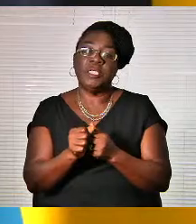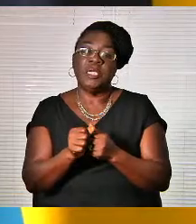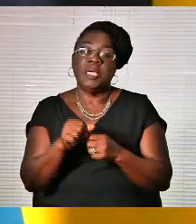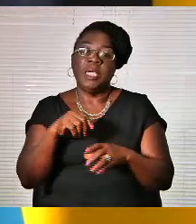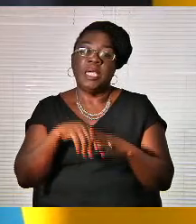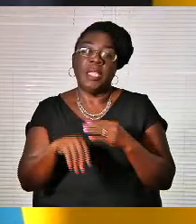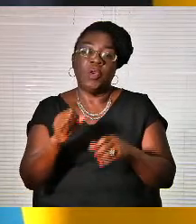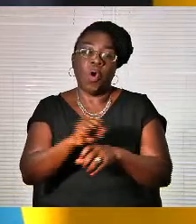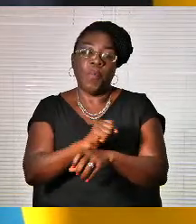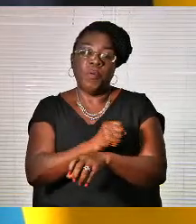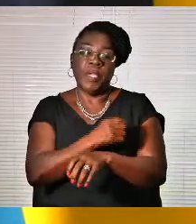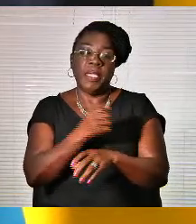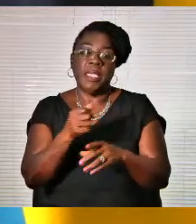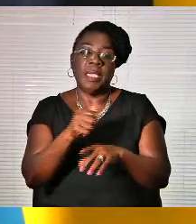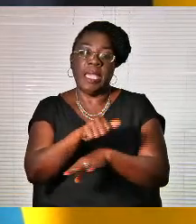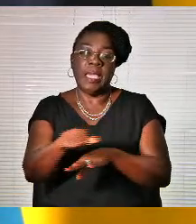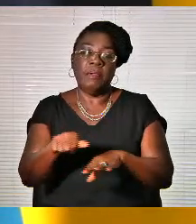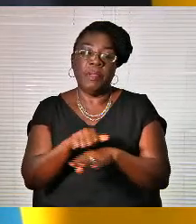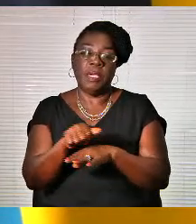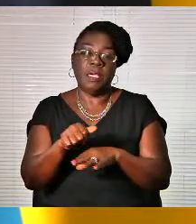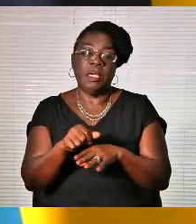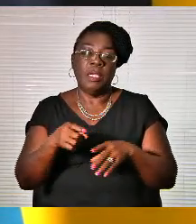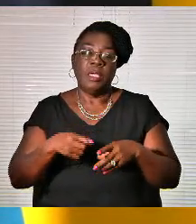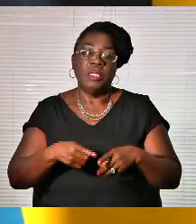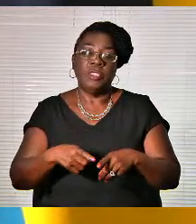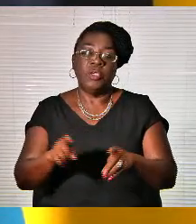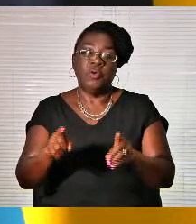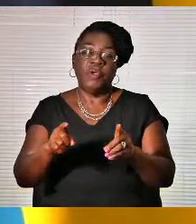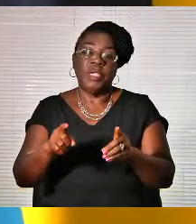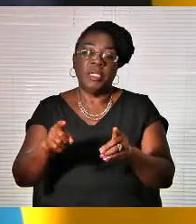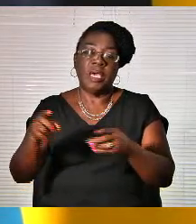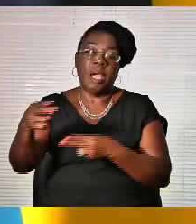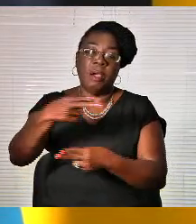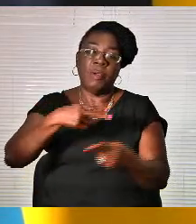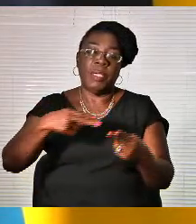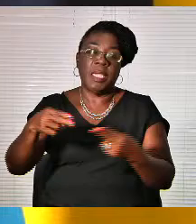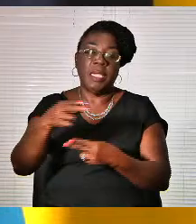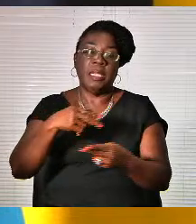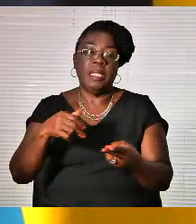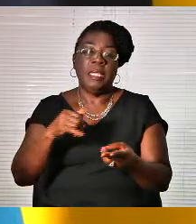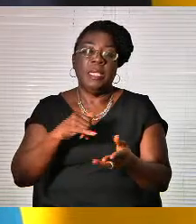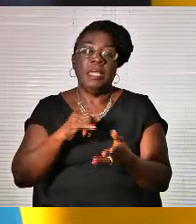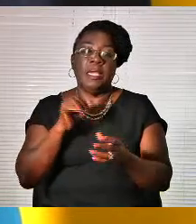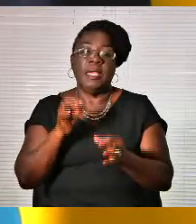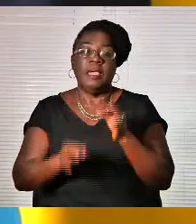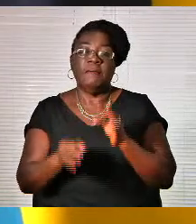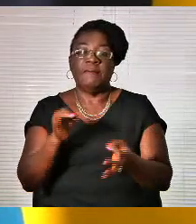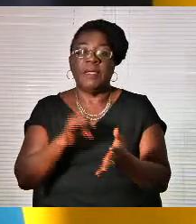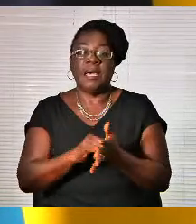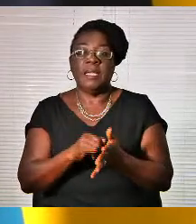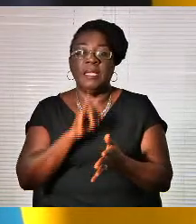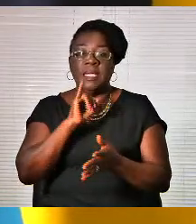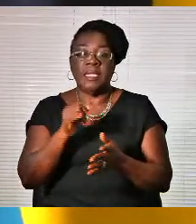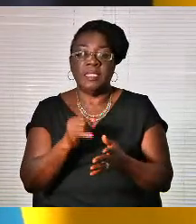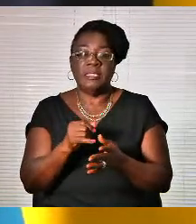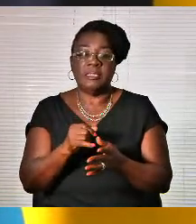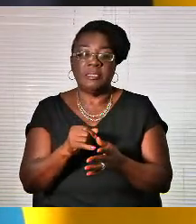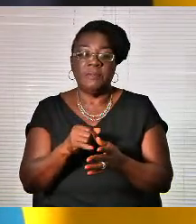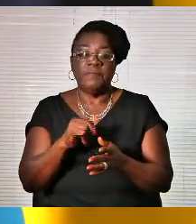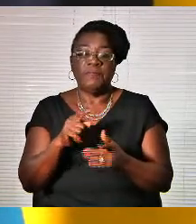operating facility during the passage of Hurricane Dorian. If that is the case, then